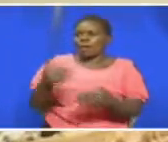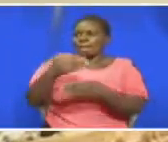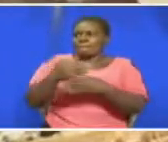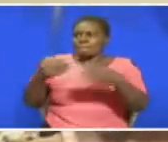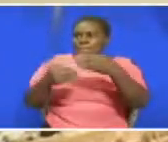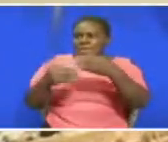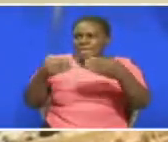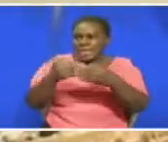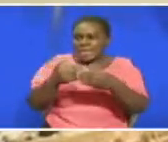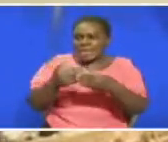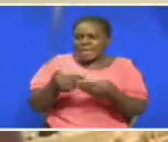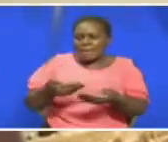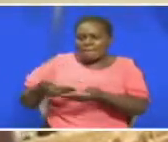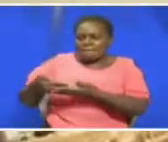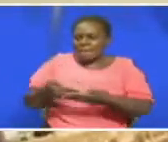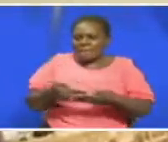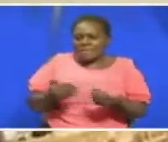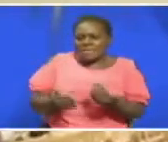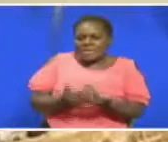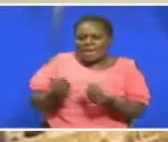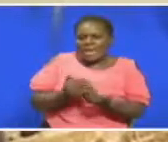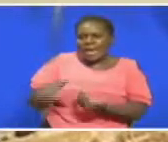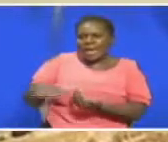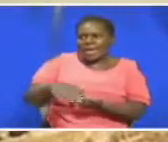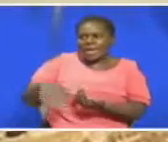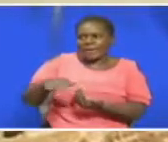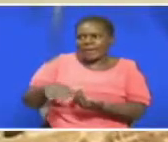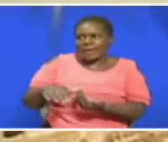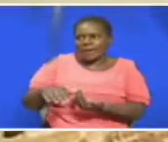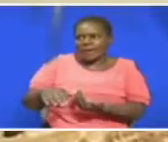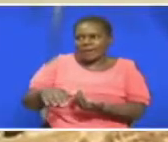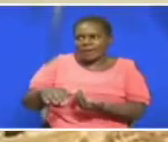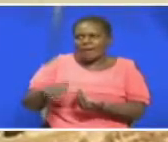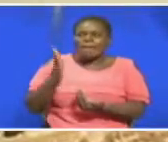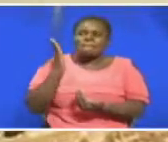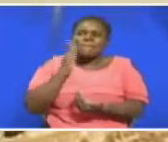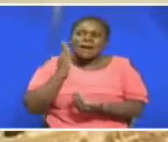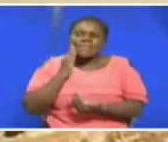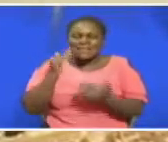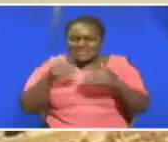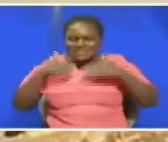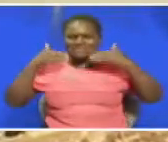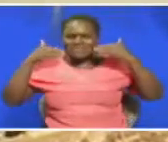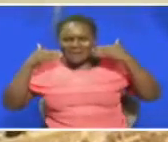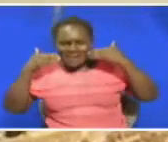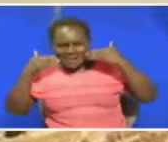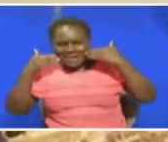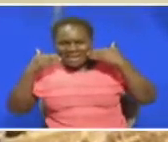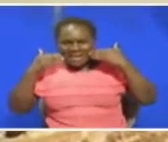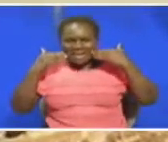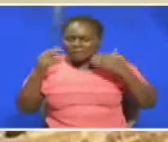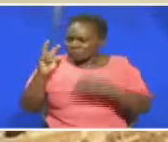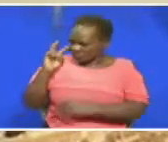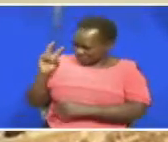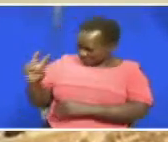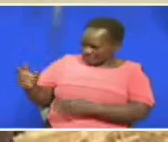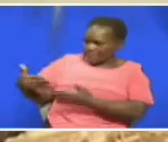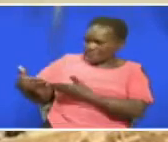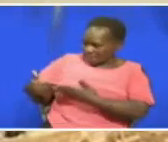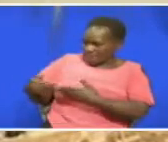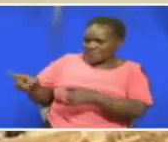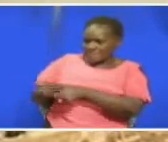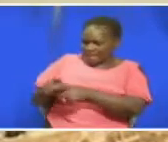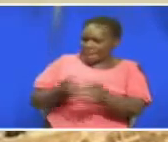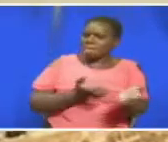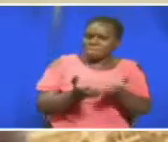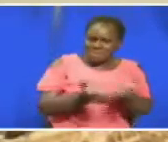of this creche that is transparent and sort of a daycare. Mothers are smiling as they can keep a closer eye of their